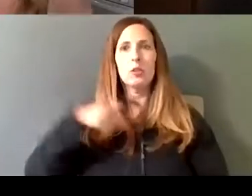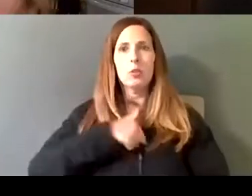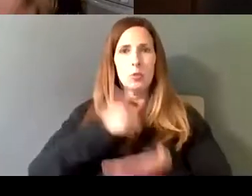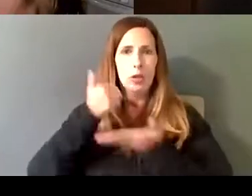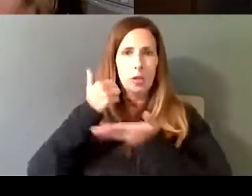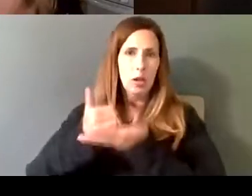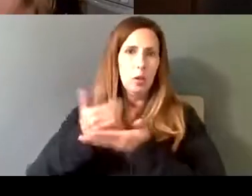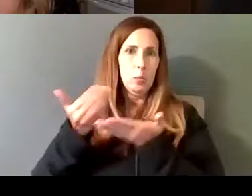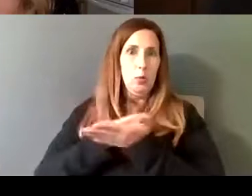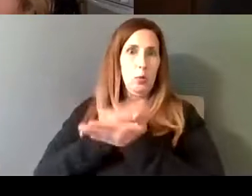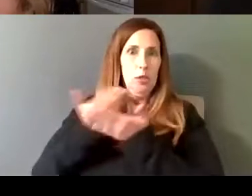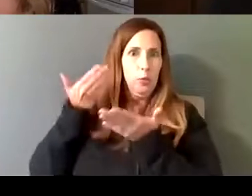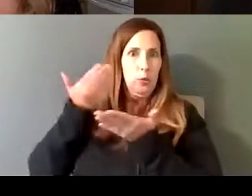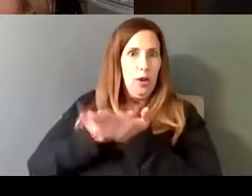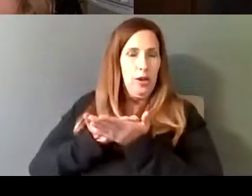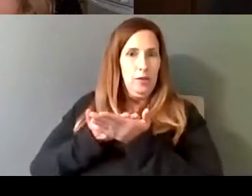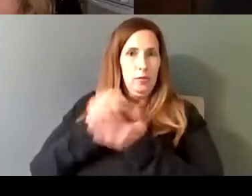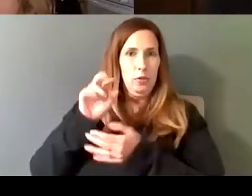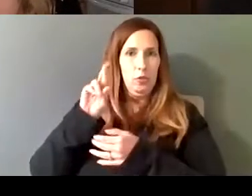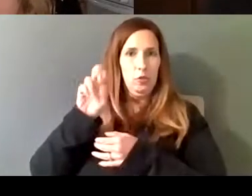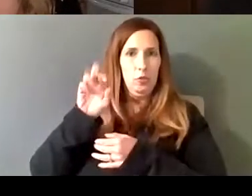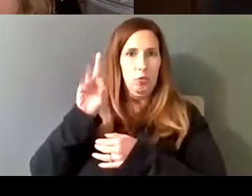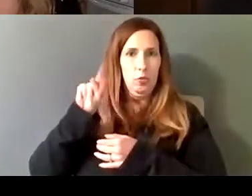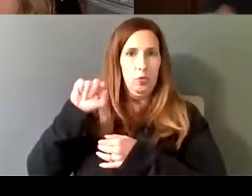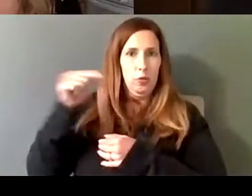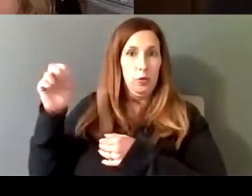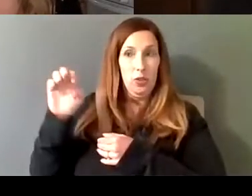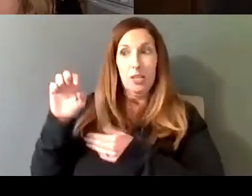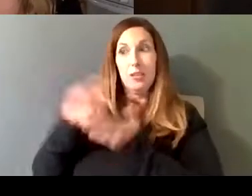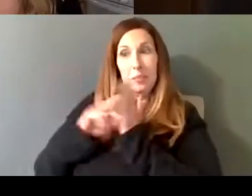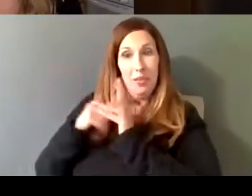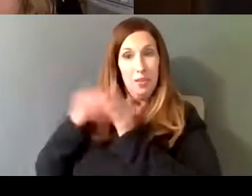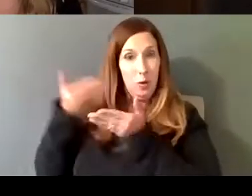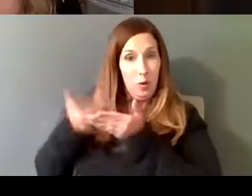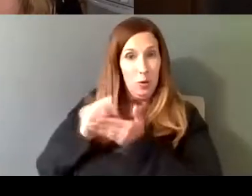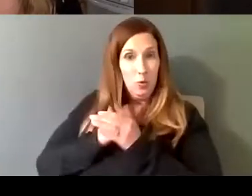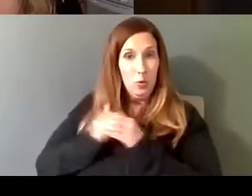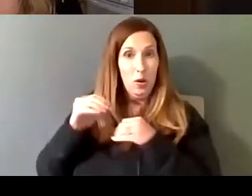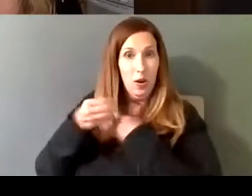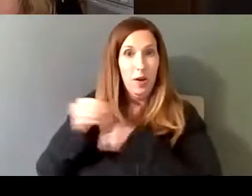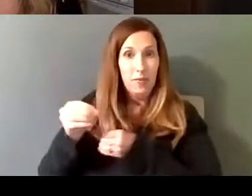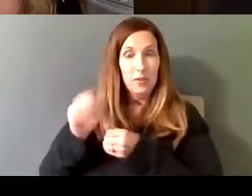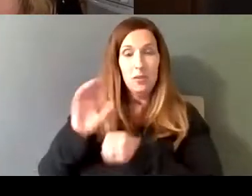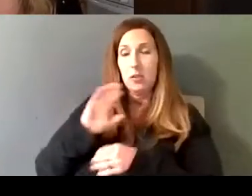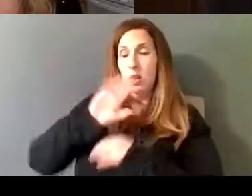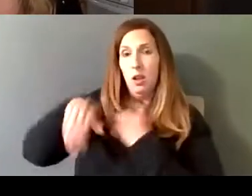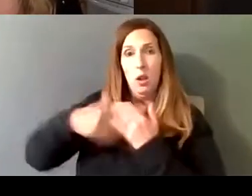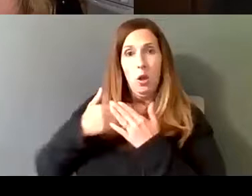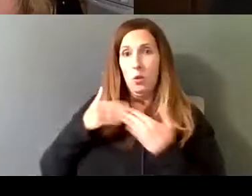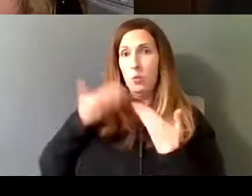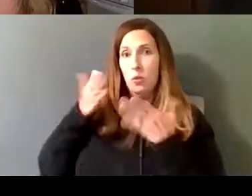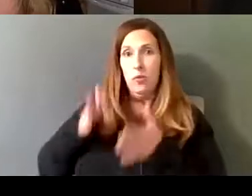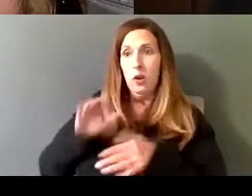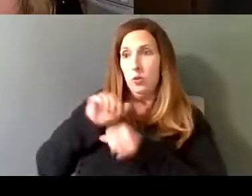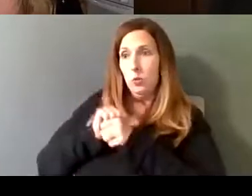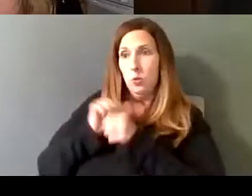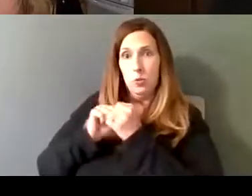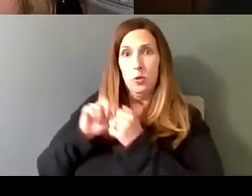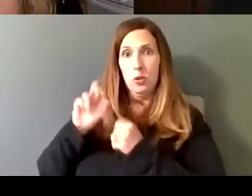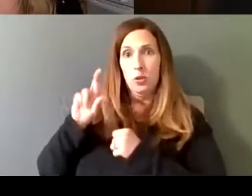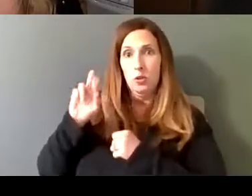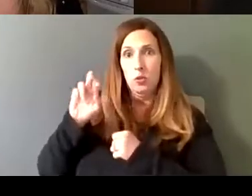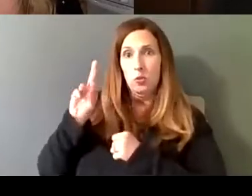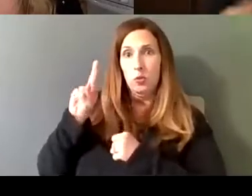in Indianapolis so that they are close to our office and all of our service providers that have worked with refugees in the past. But